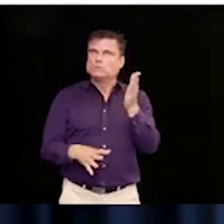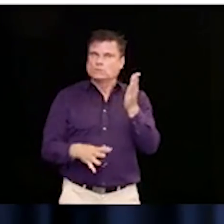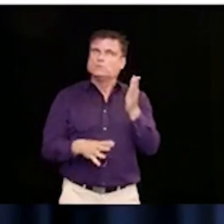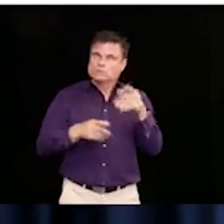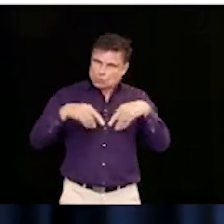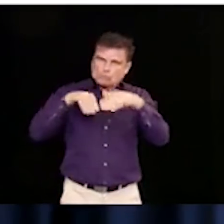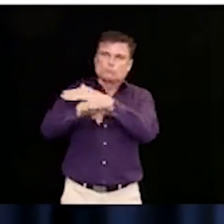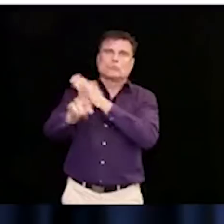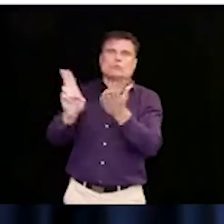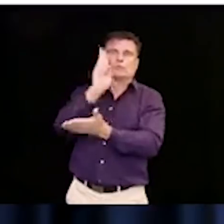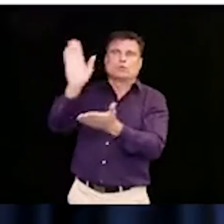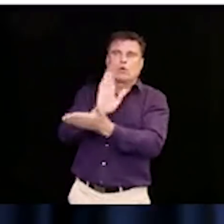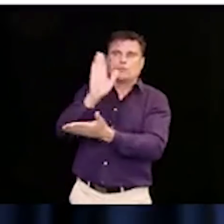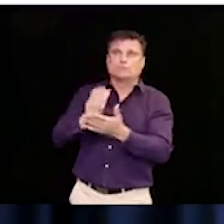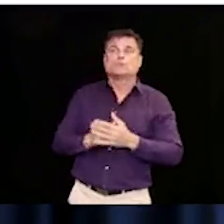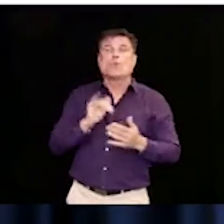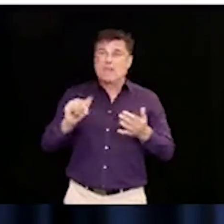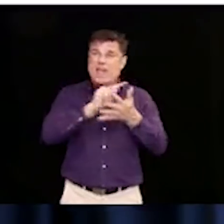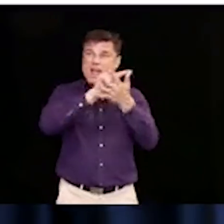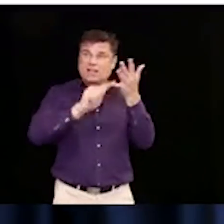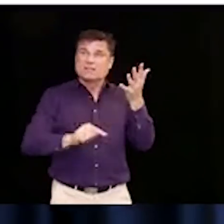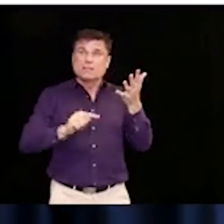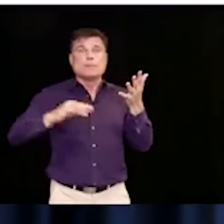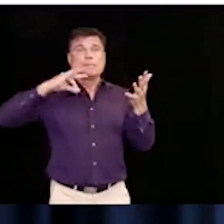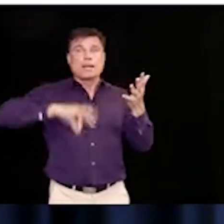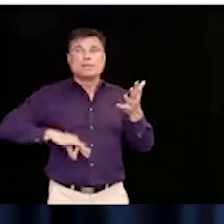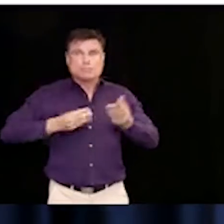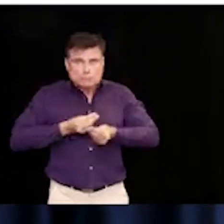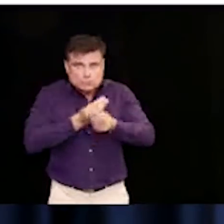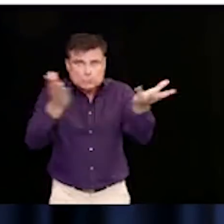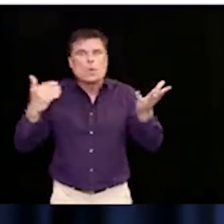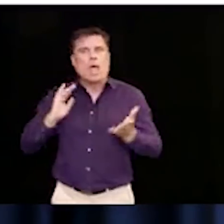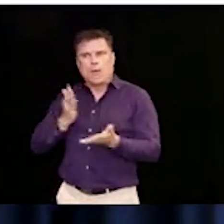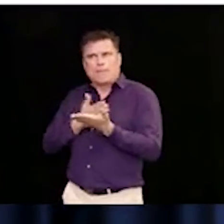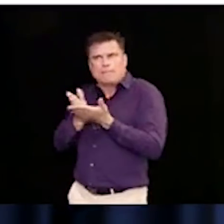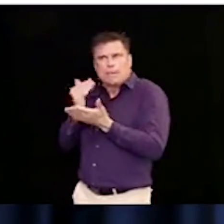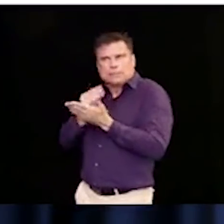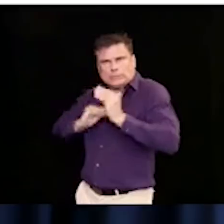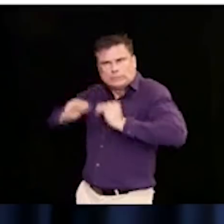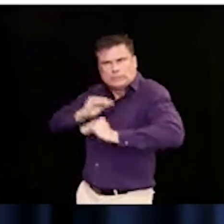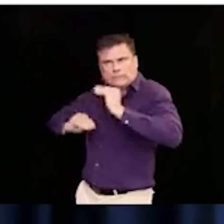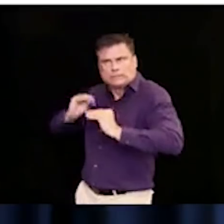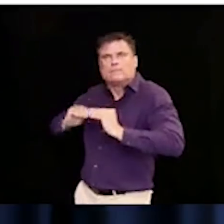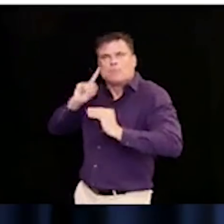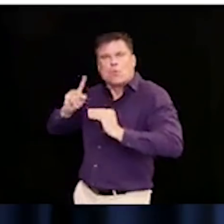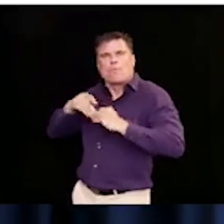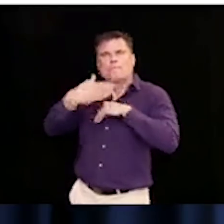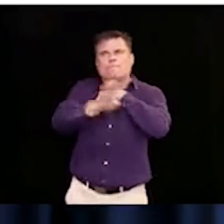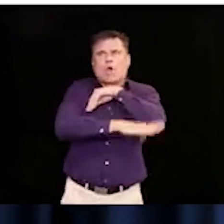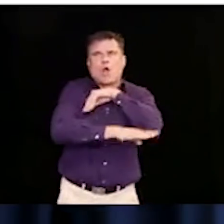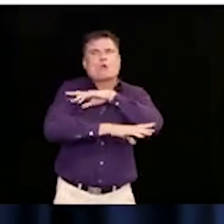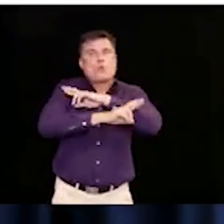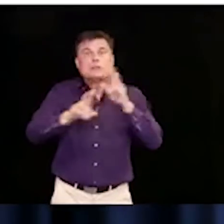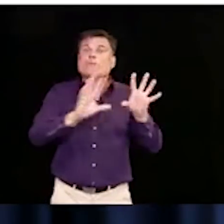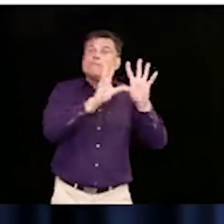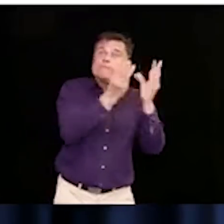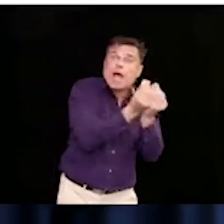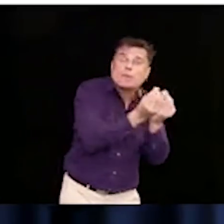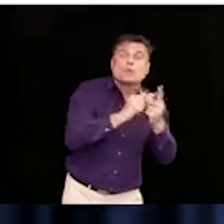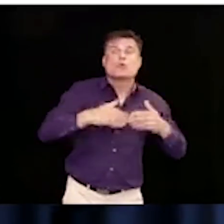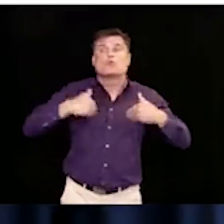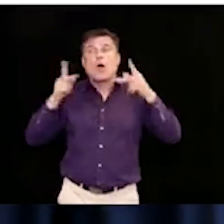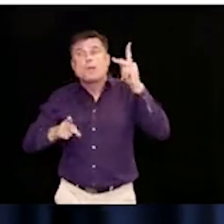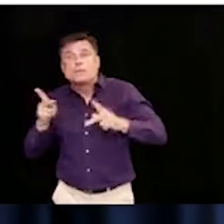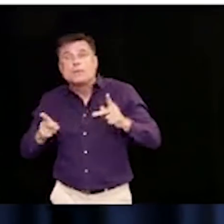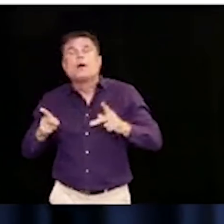students for their studies. Those benefits were budgeted well ahead of the crisis, and they're going to give families and young people a